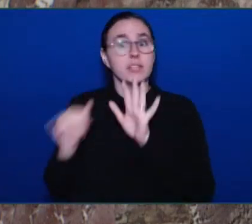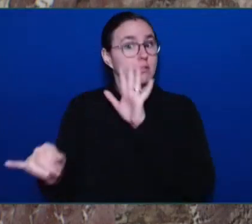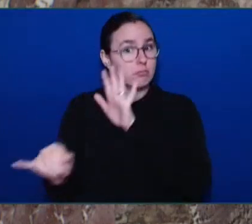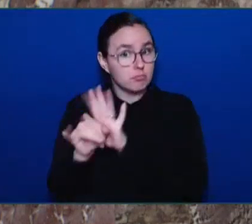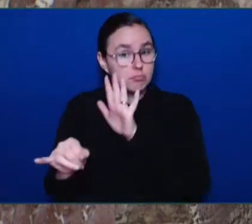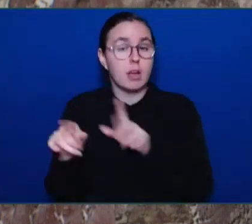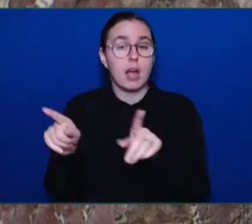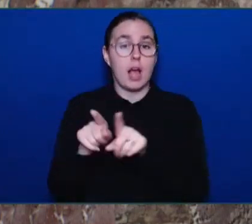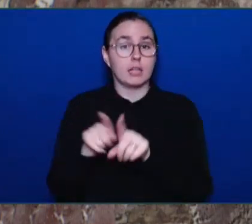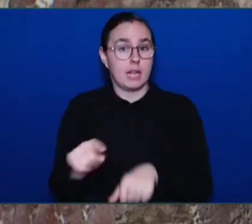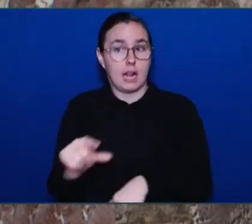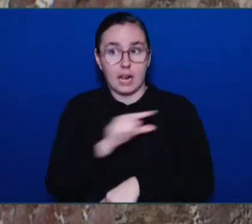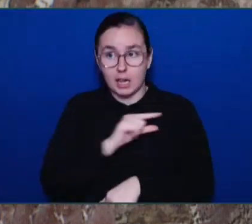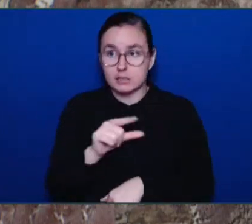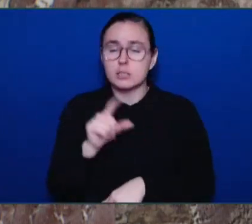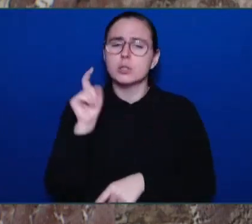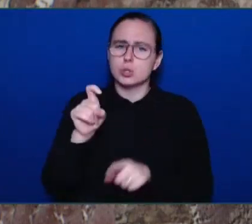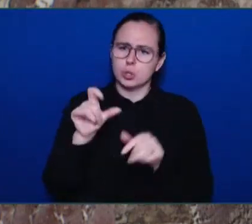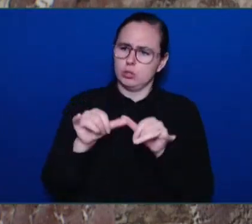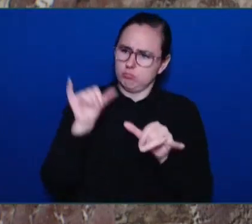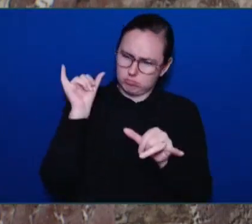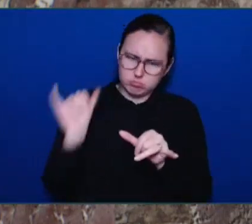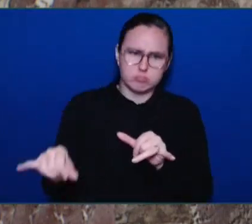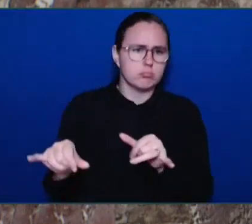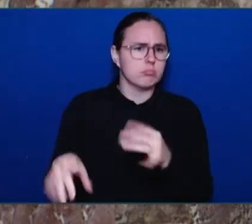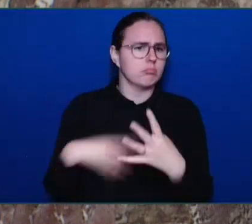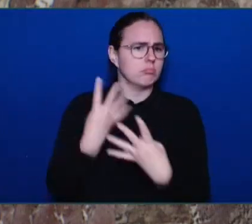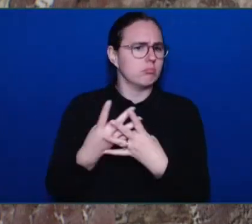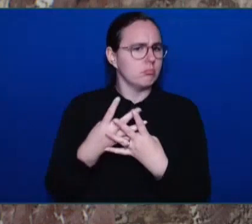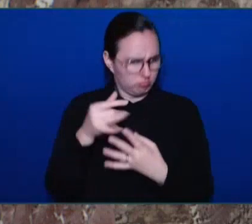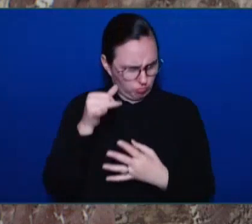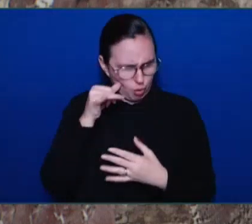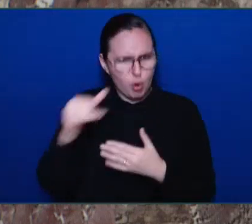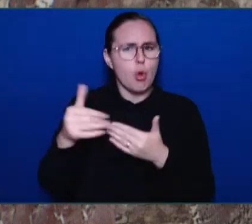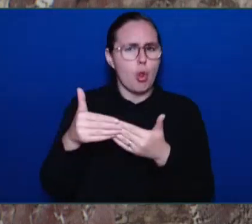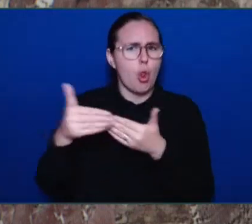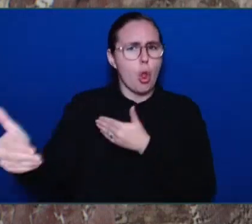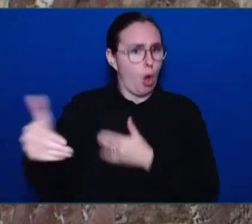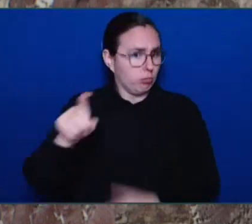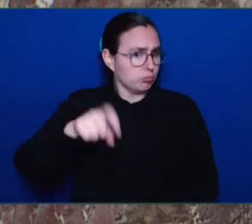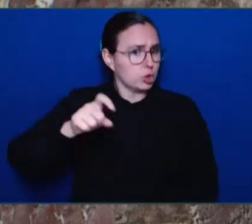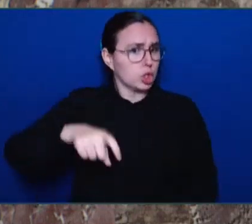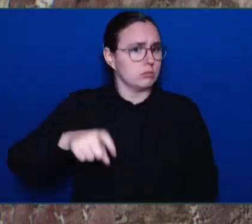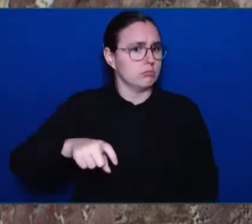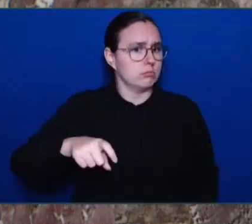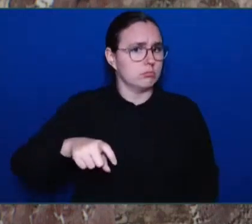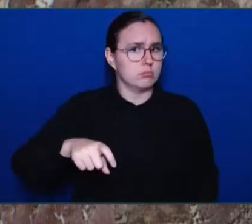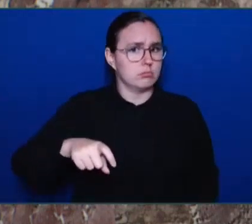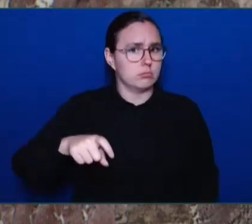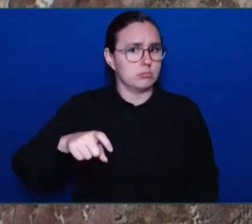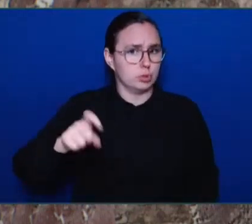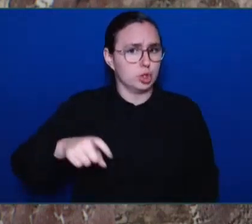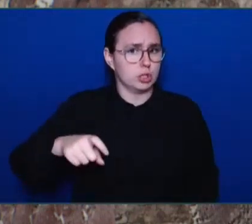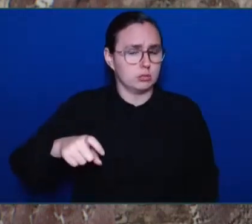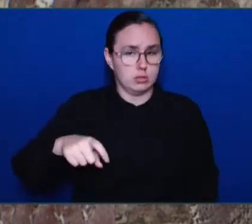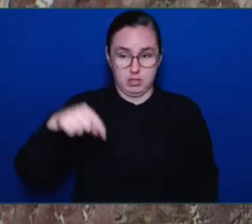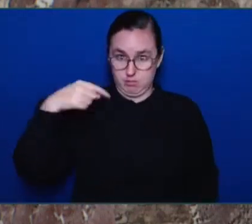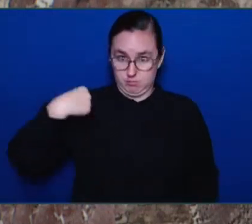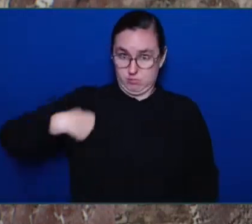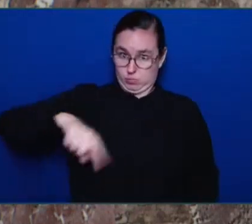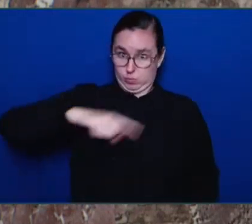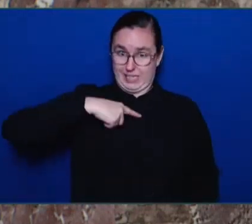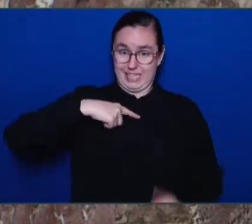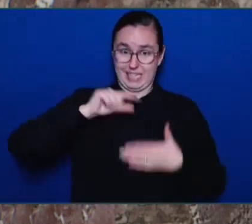mistake, this government is absolutely committed to ensuring the safety of British Columbians wherever they are in this